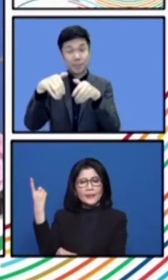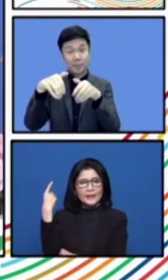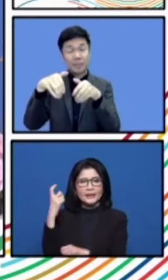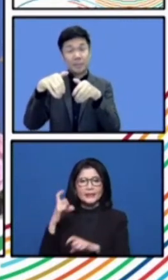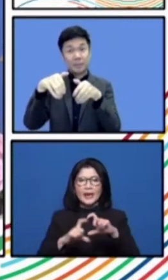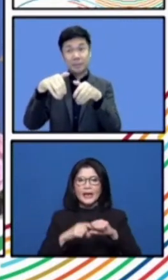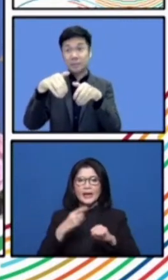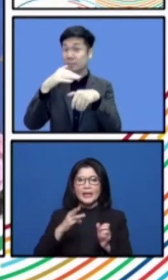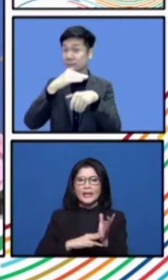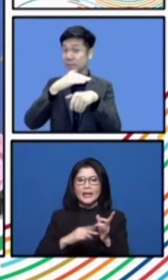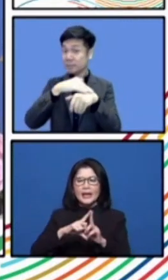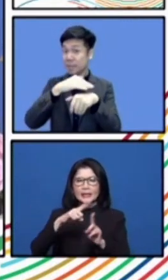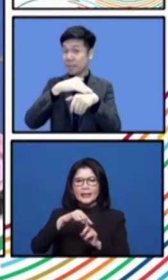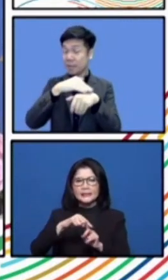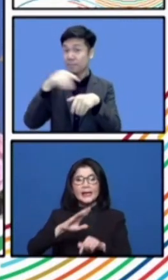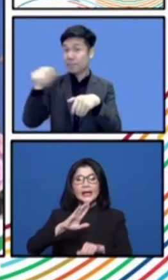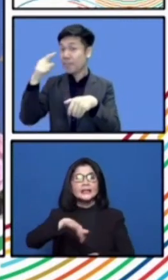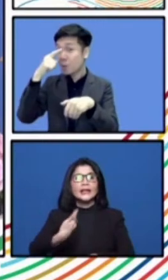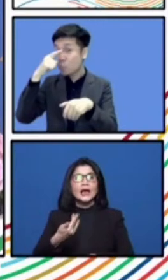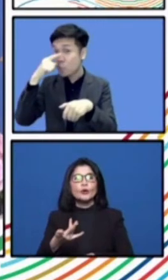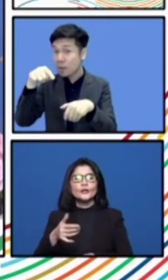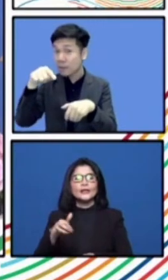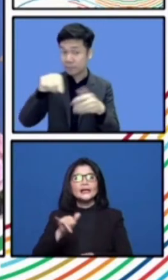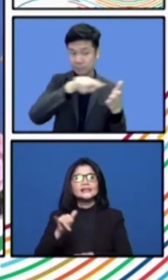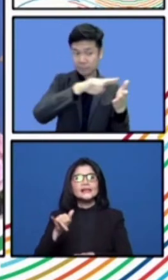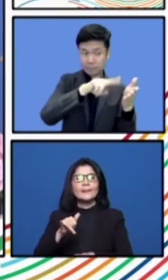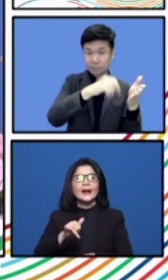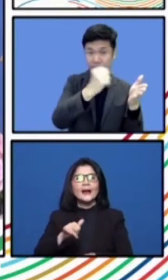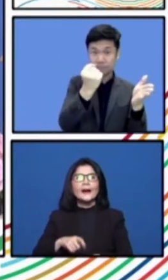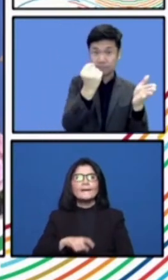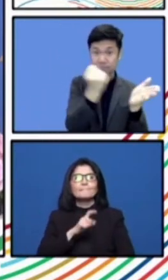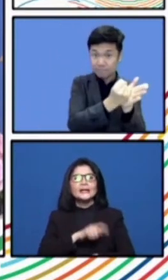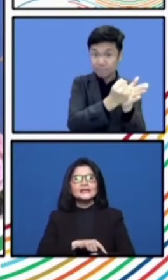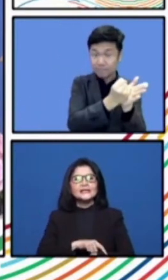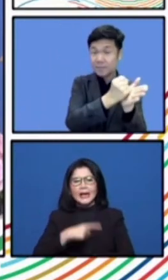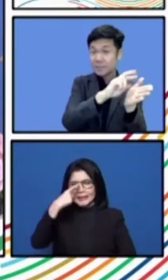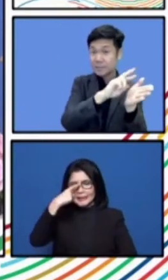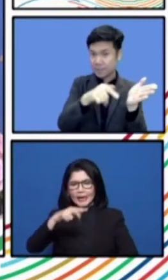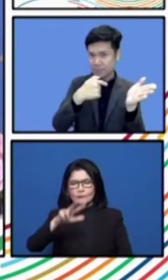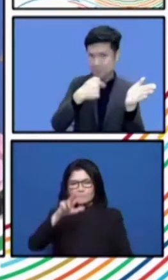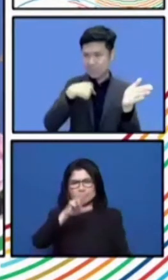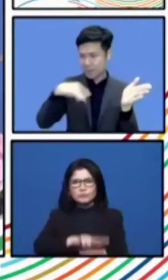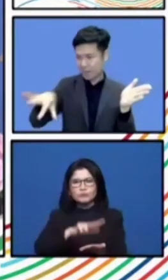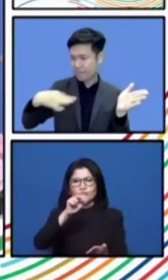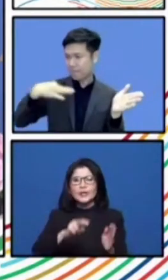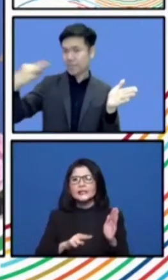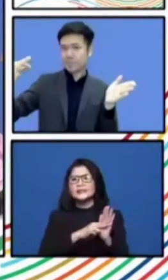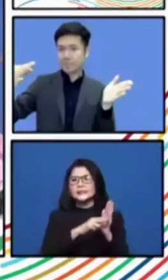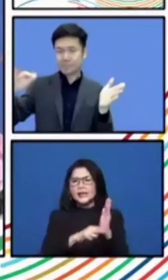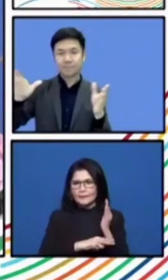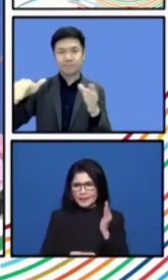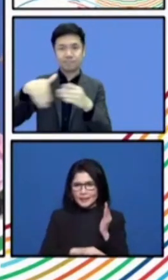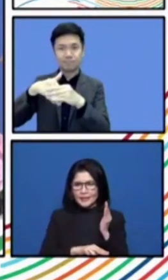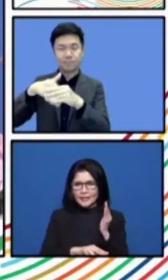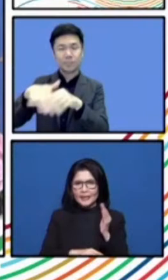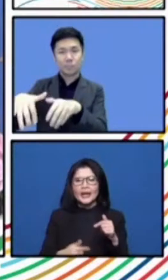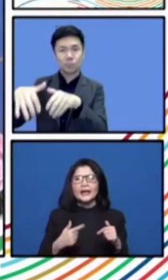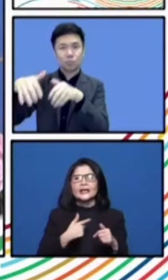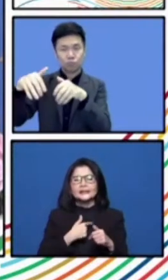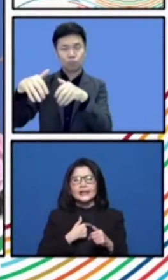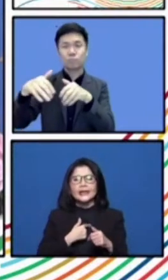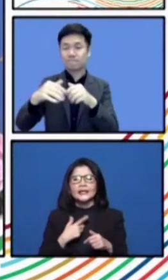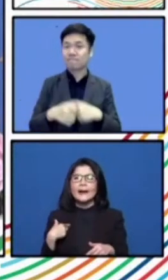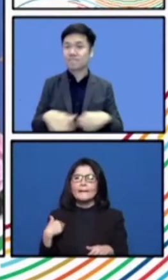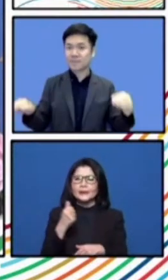same year as Thailand ratified the crpd I'm quite fortunate that I participated